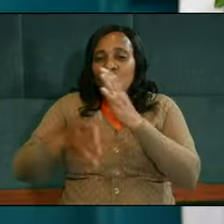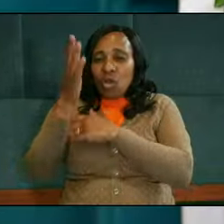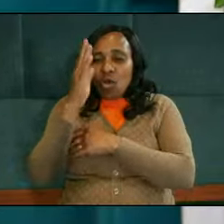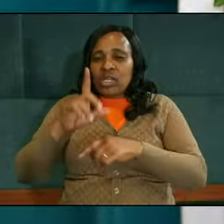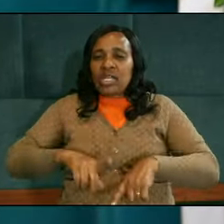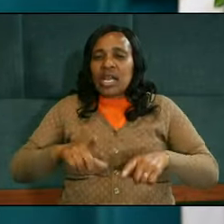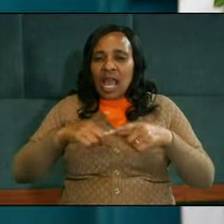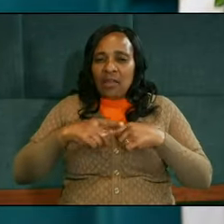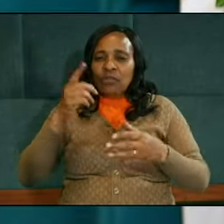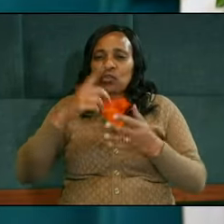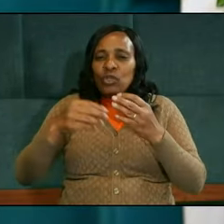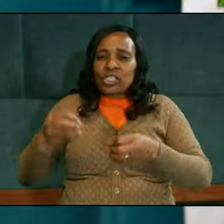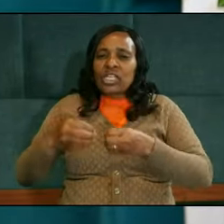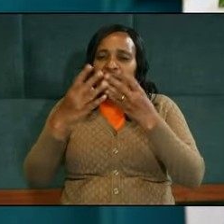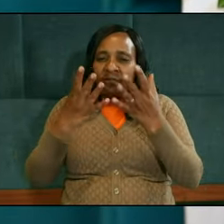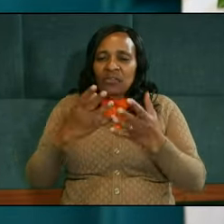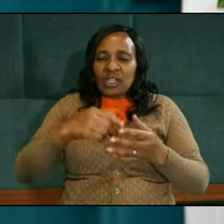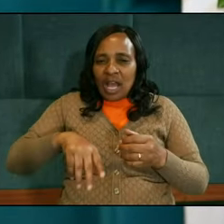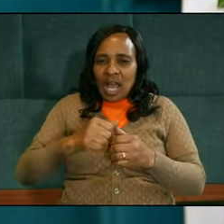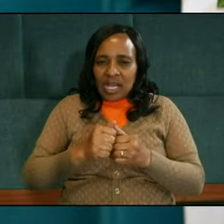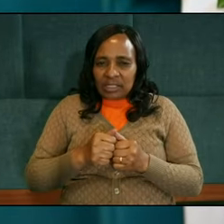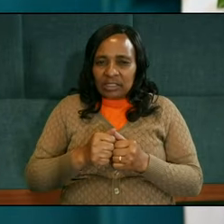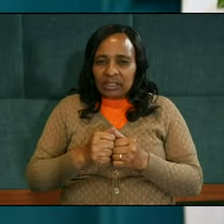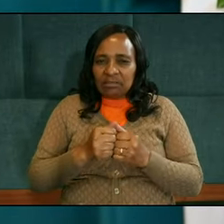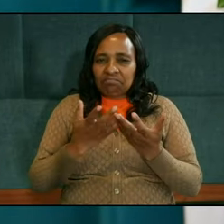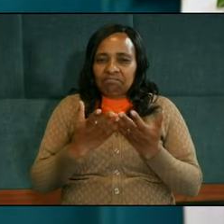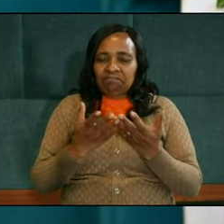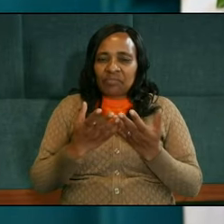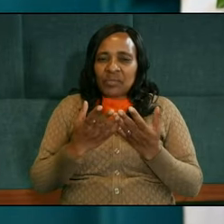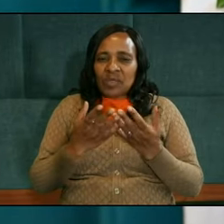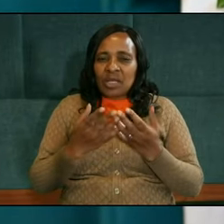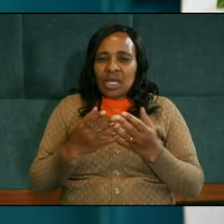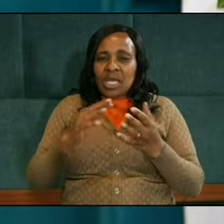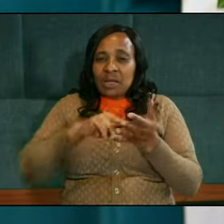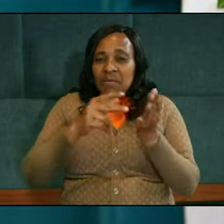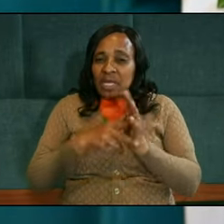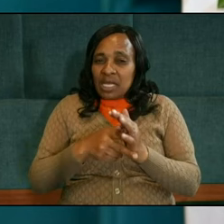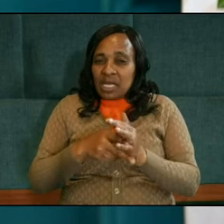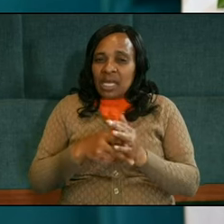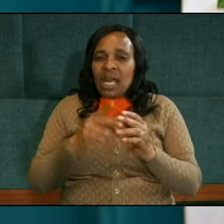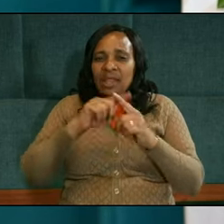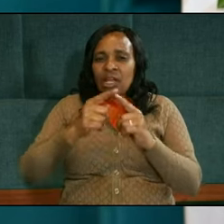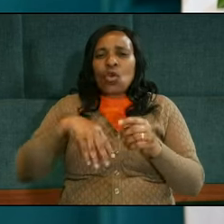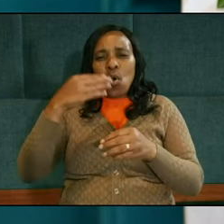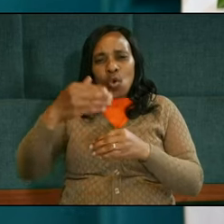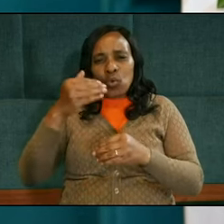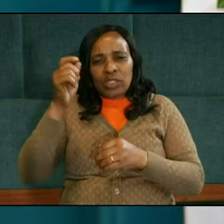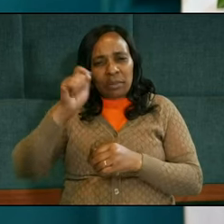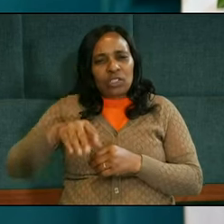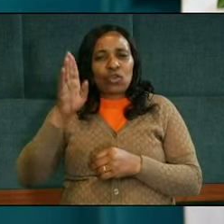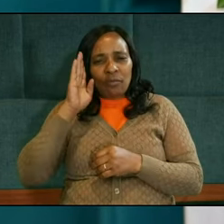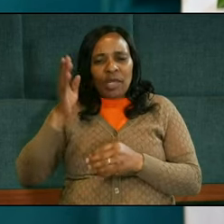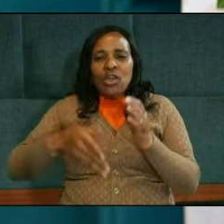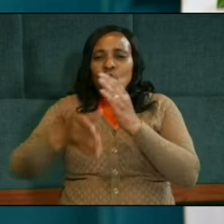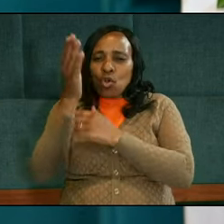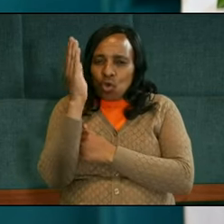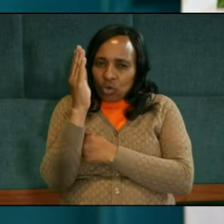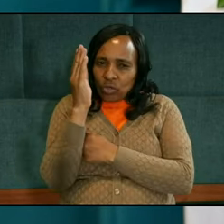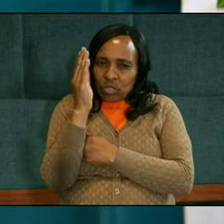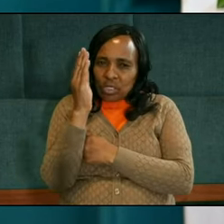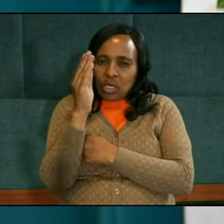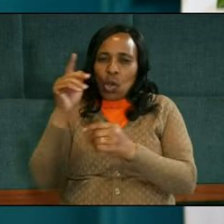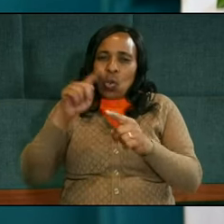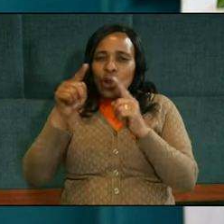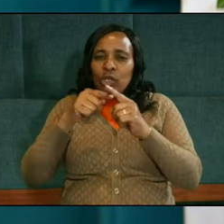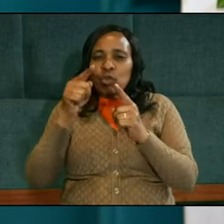is what keeps us going, and also that we should obey God's commandments. And when